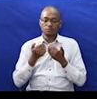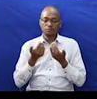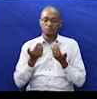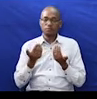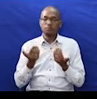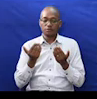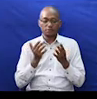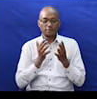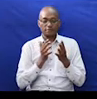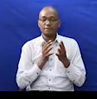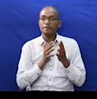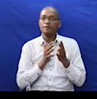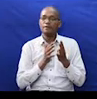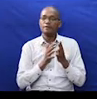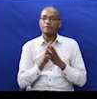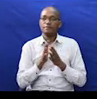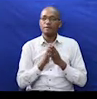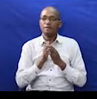the above ratios.